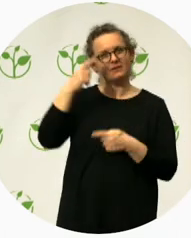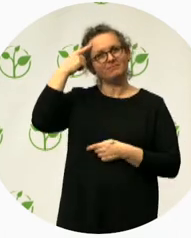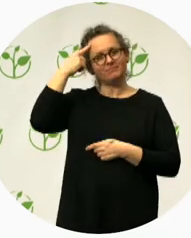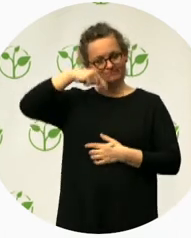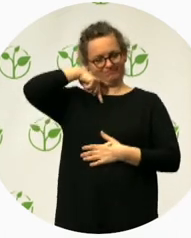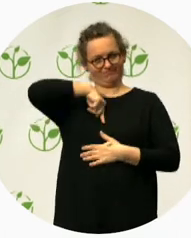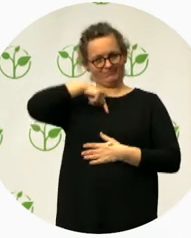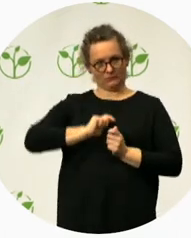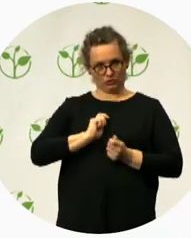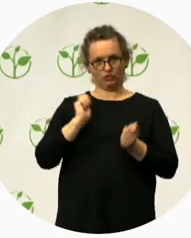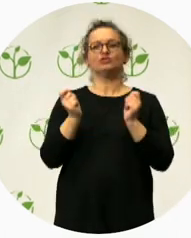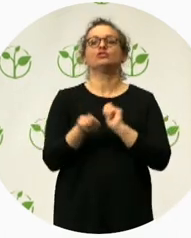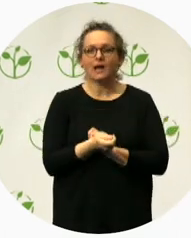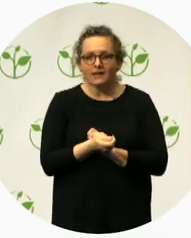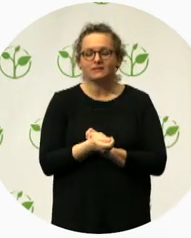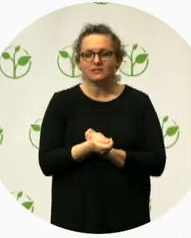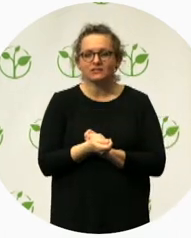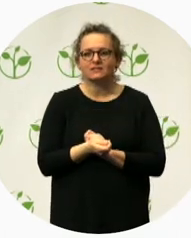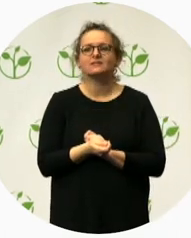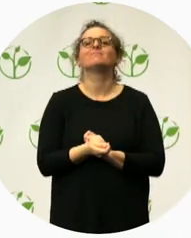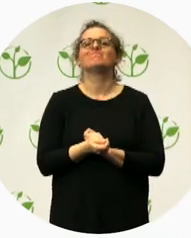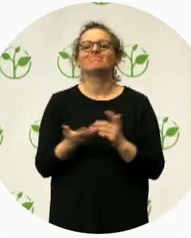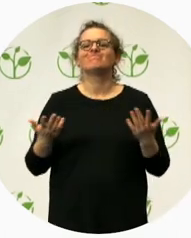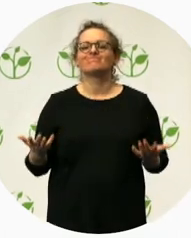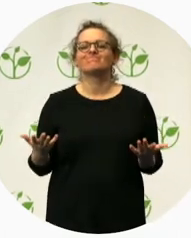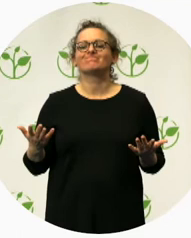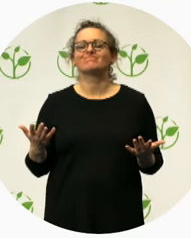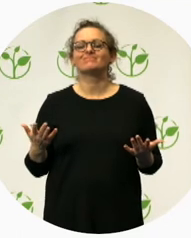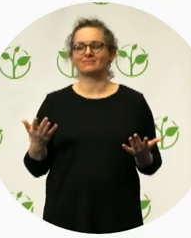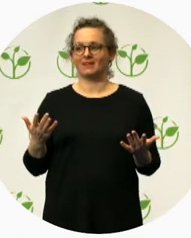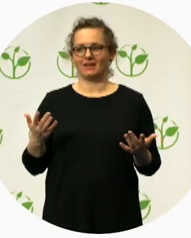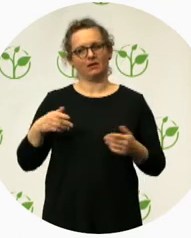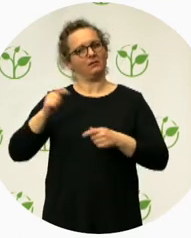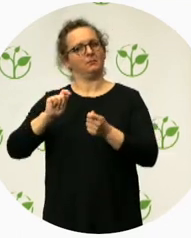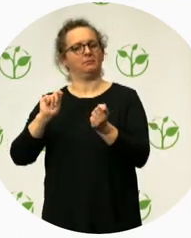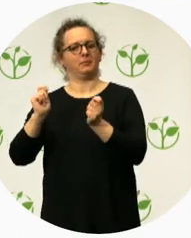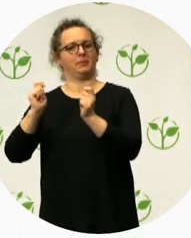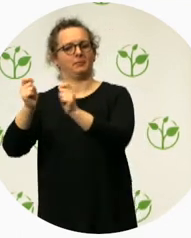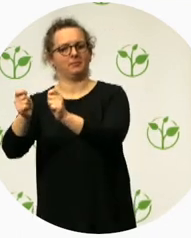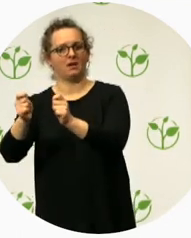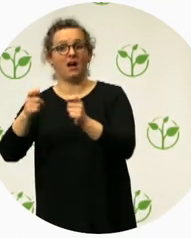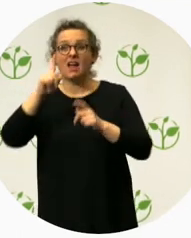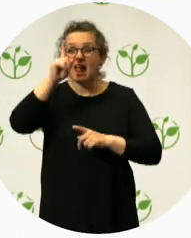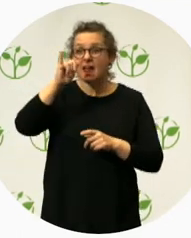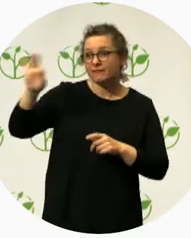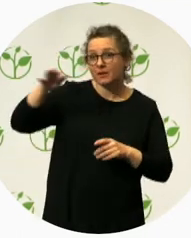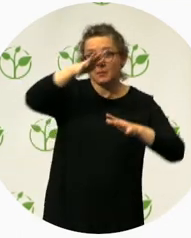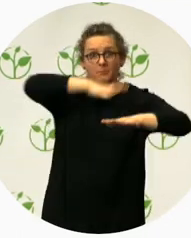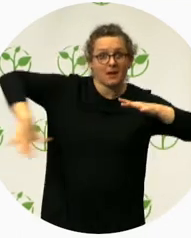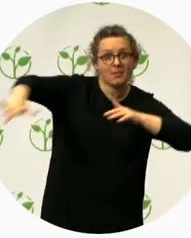without changing the way we organize our society. So technology has a lot to